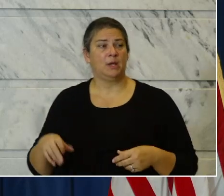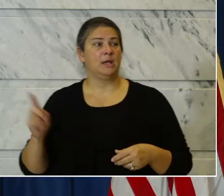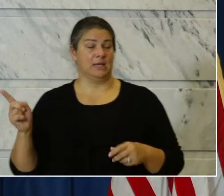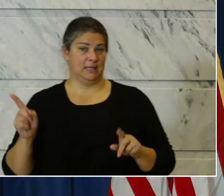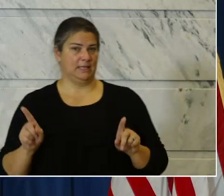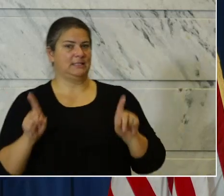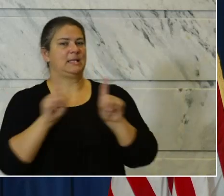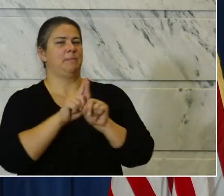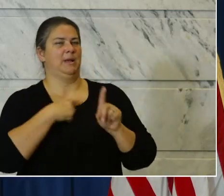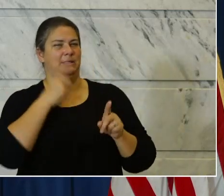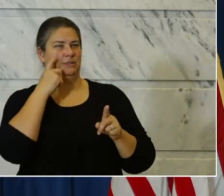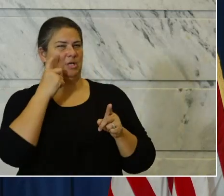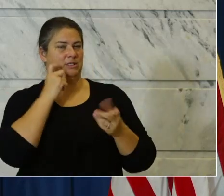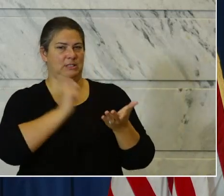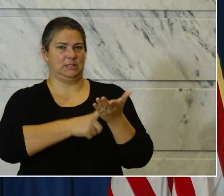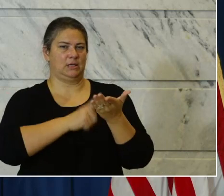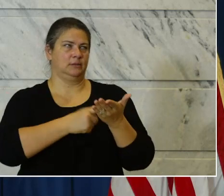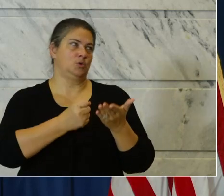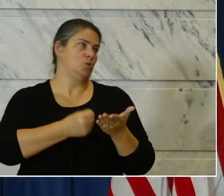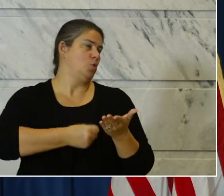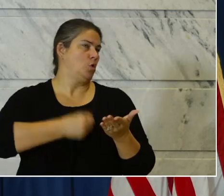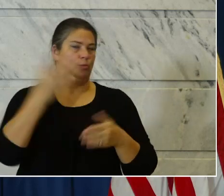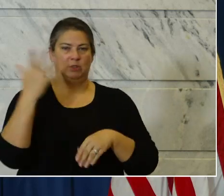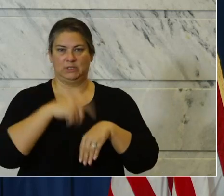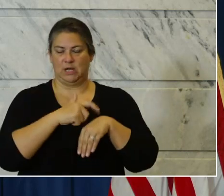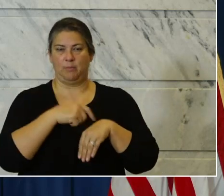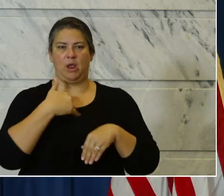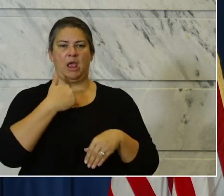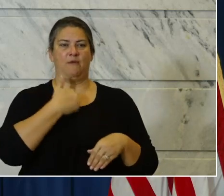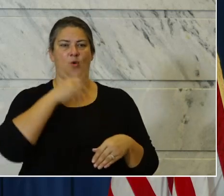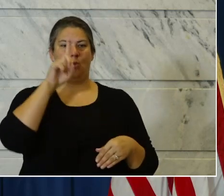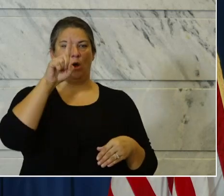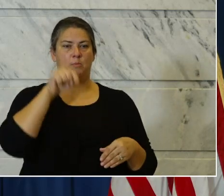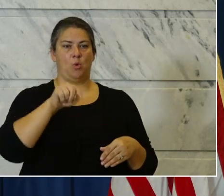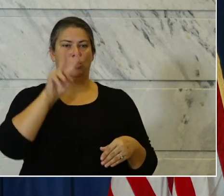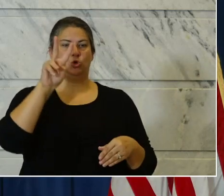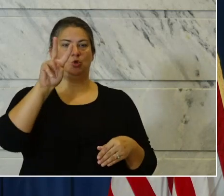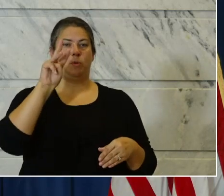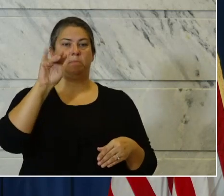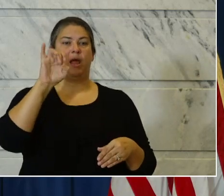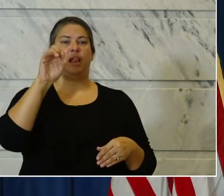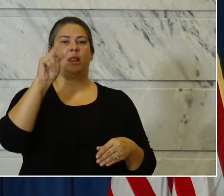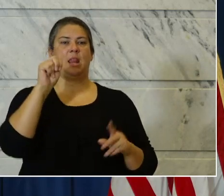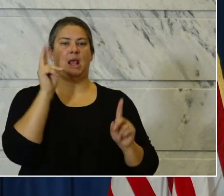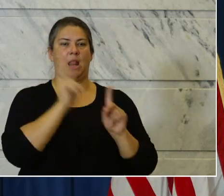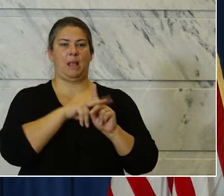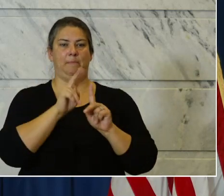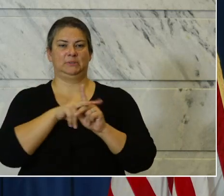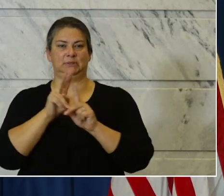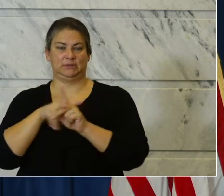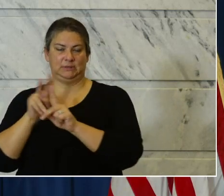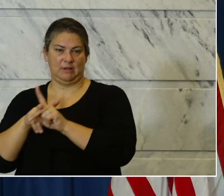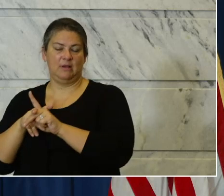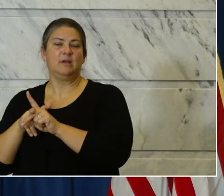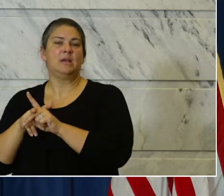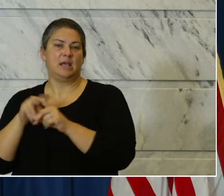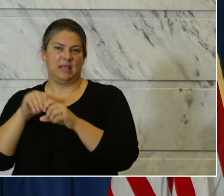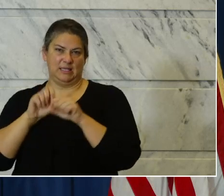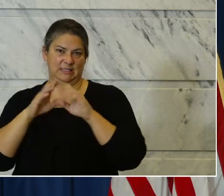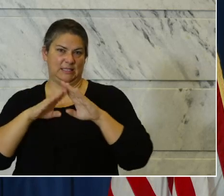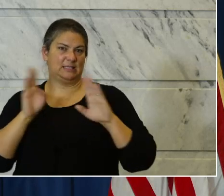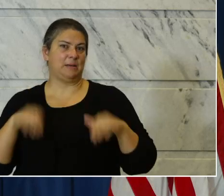we have discussed multiple times. We've had over 1.2 million claims filed into a system that is